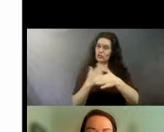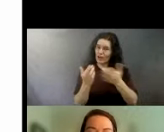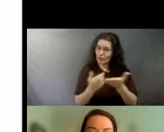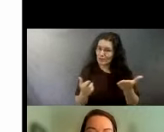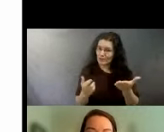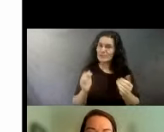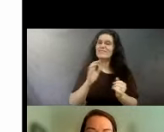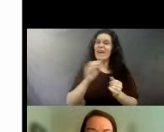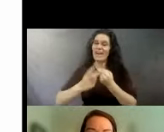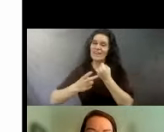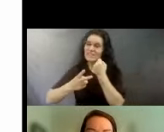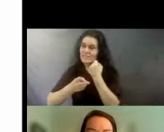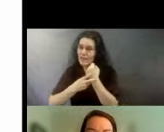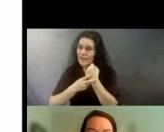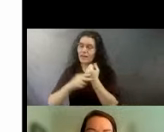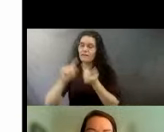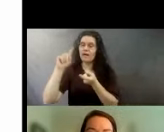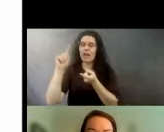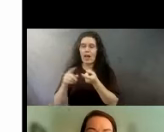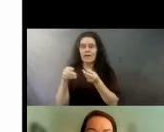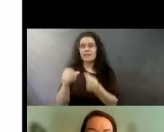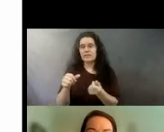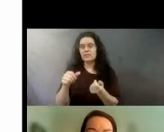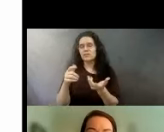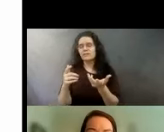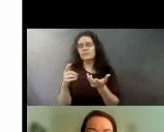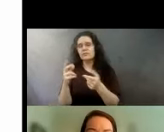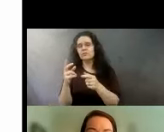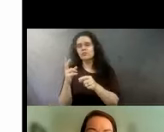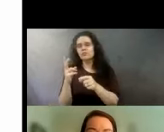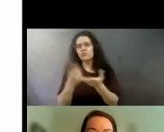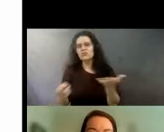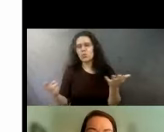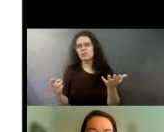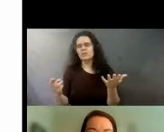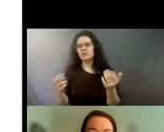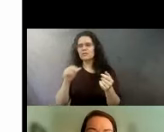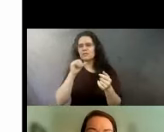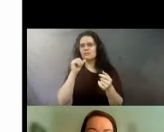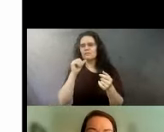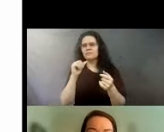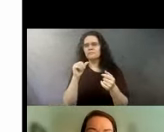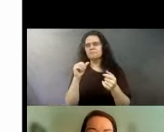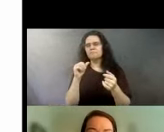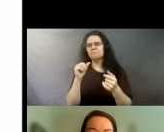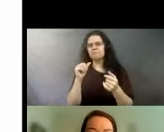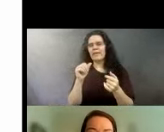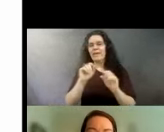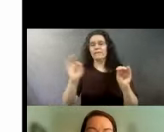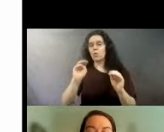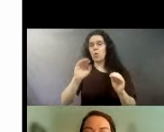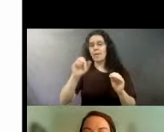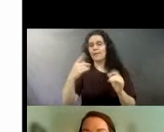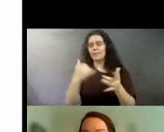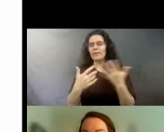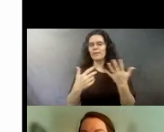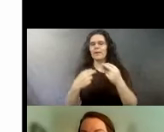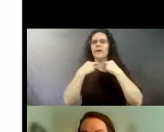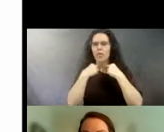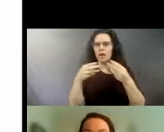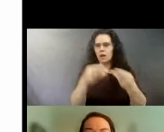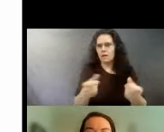resources that would not need to be utilized in the way that they would without an MLP. It